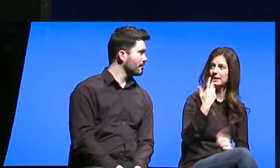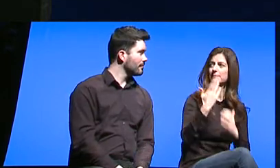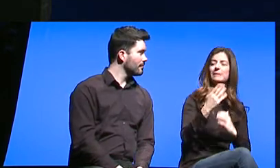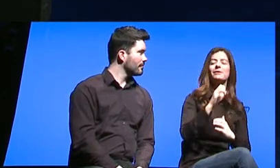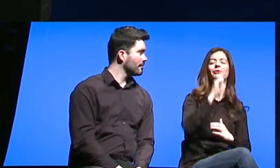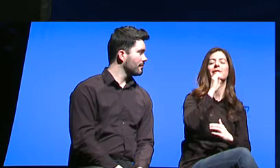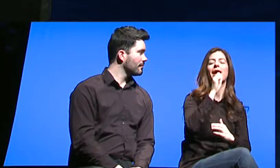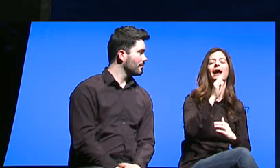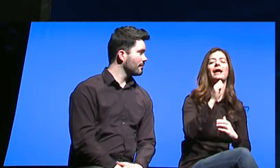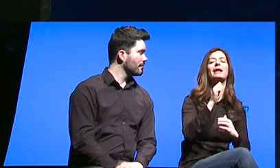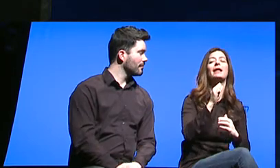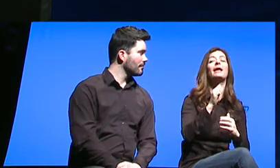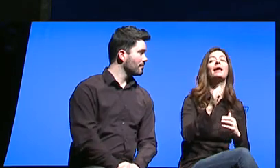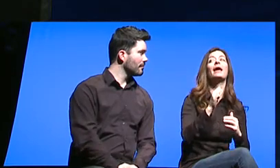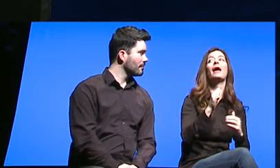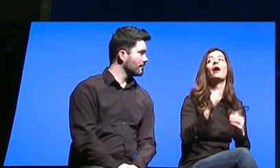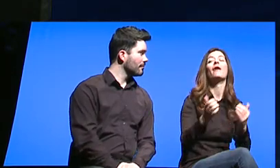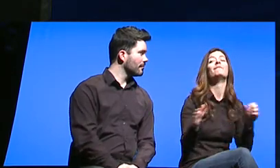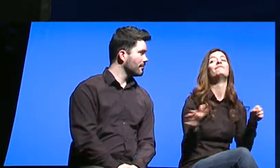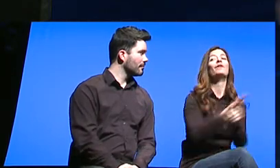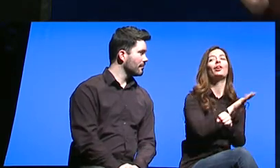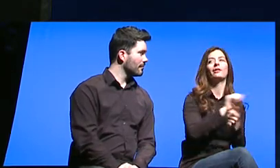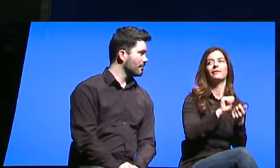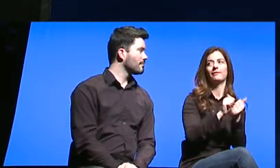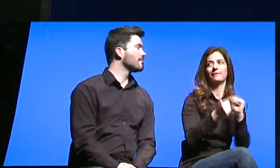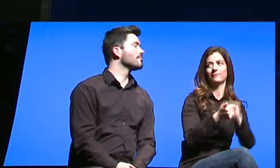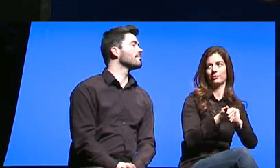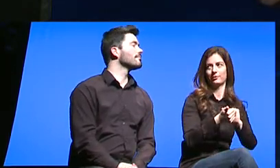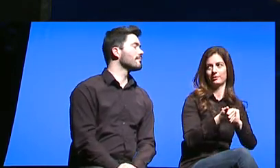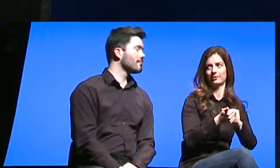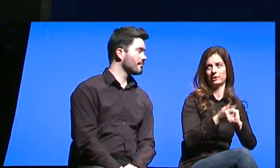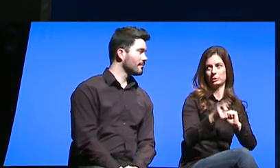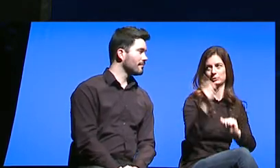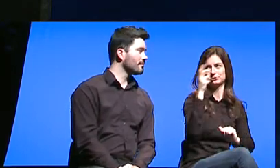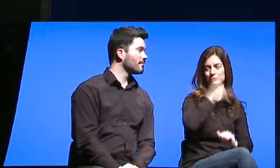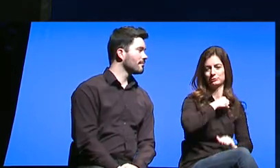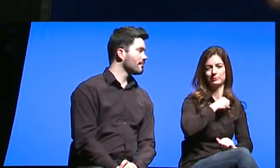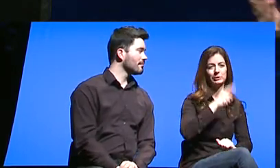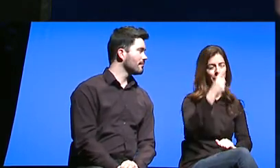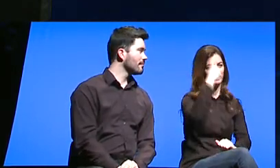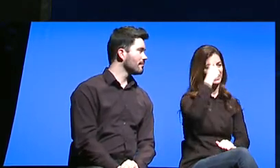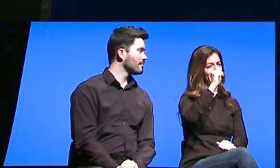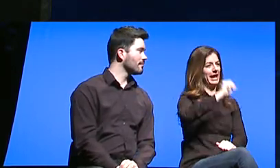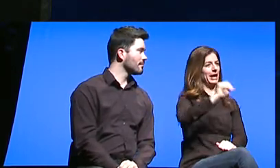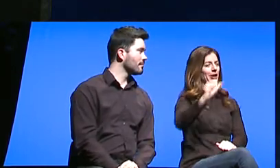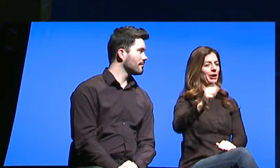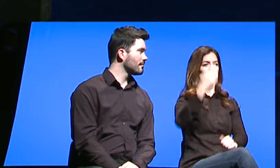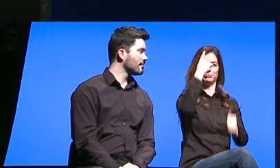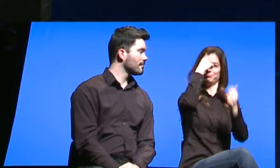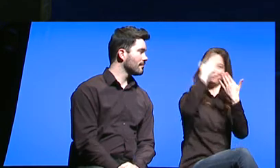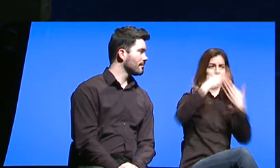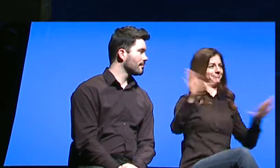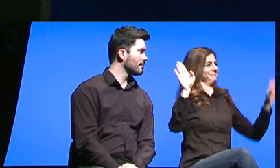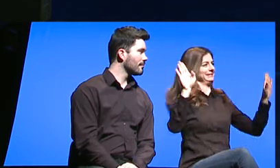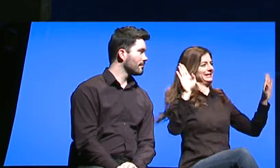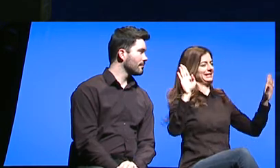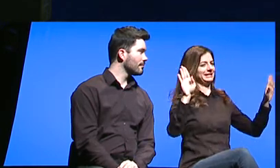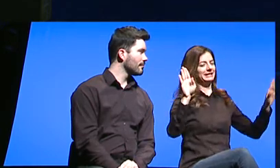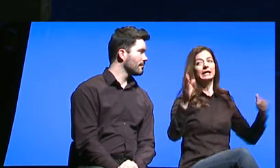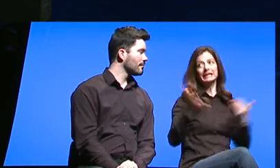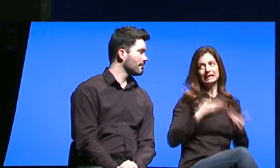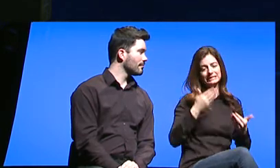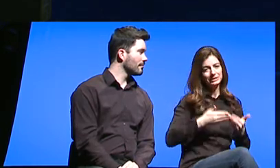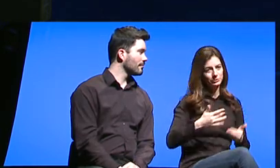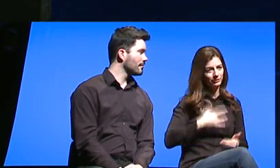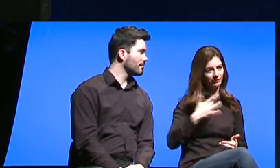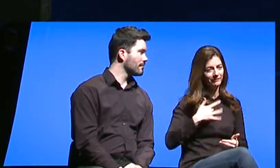are. You know, so it's really easy to think that you're in a liberal bubble in Ann Arbor. It's really easy to think that you're a liberal bubble in New York City, and